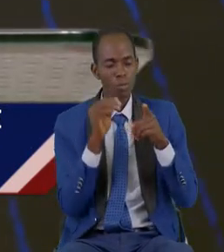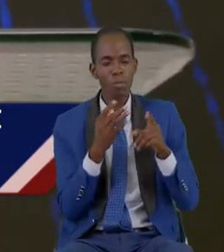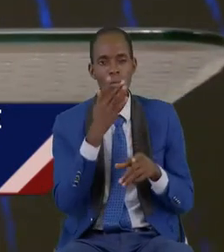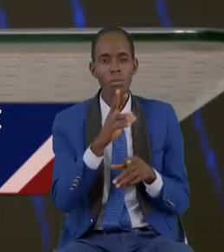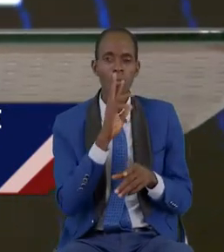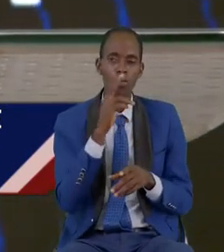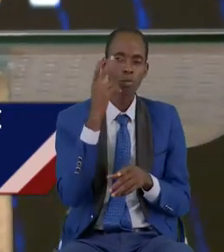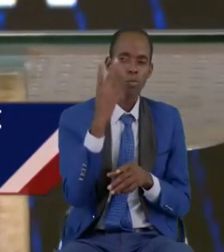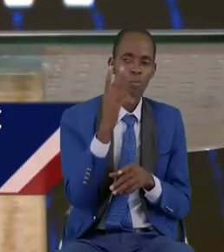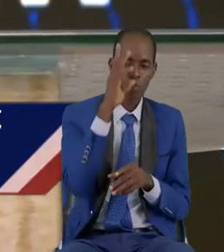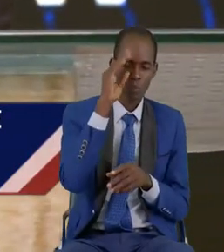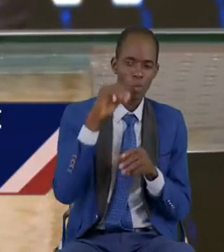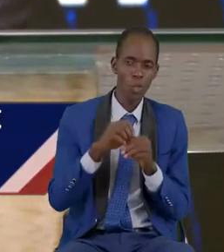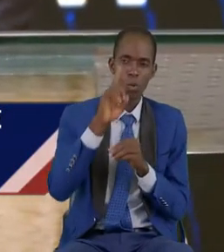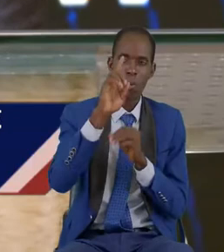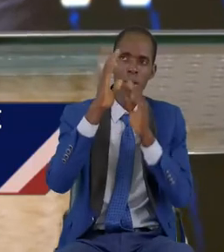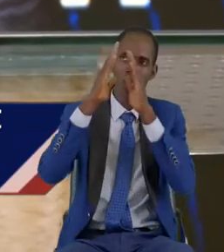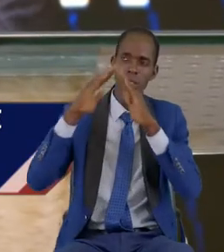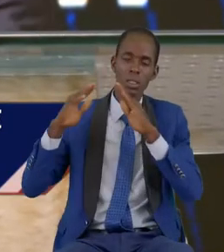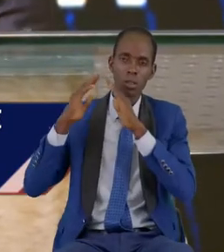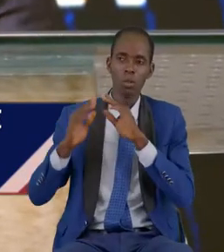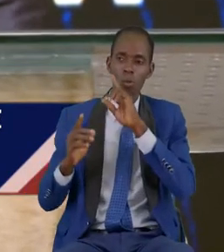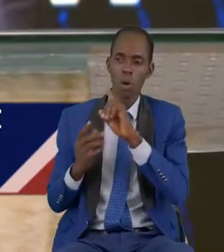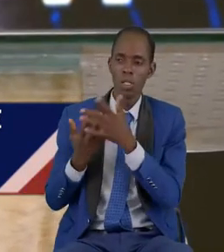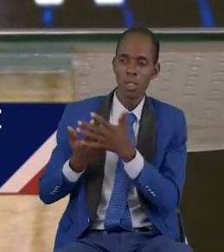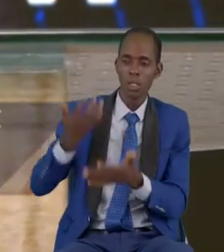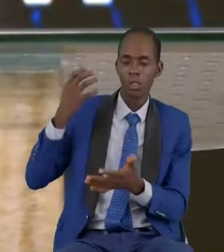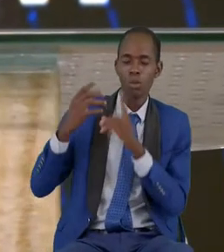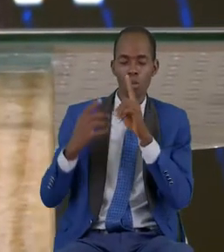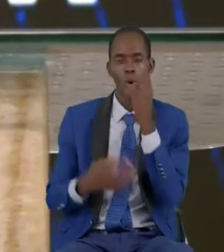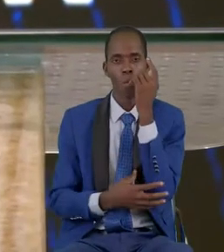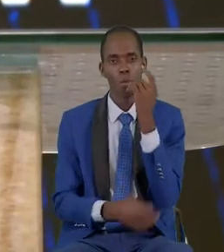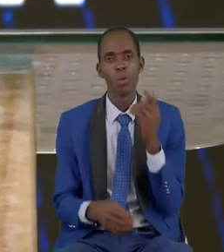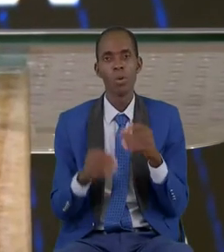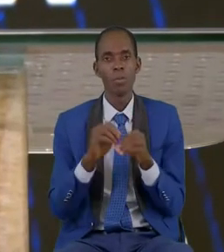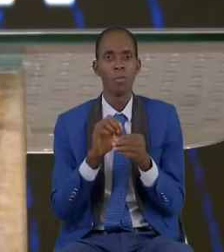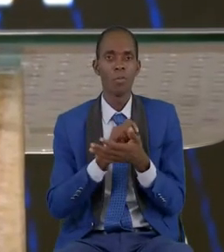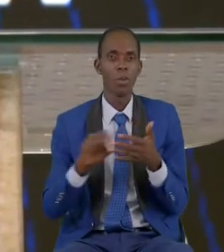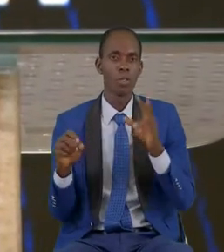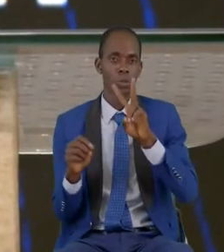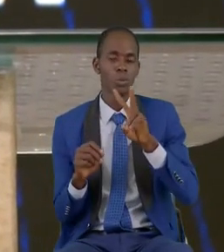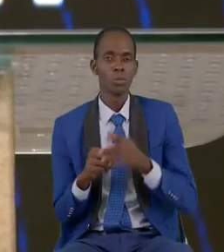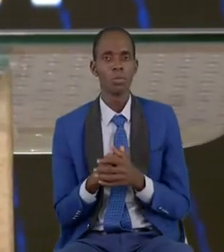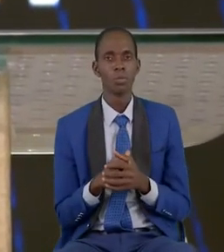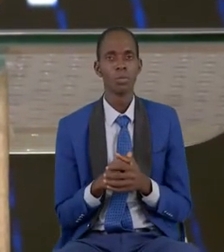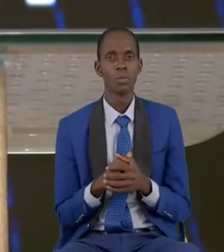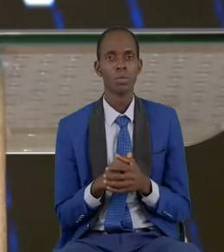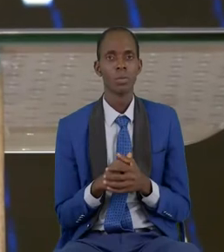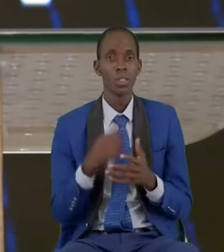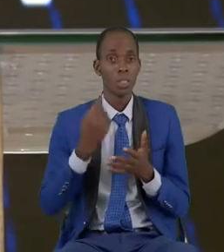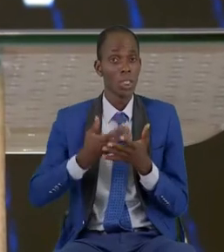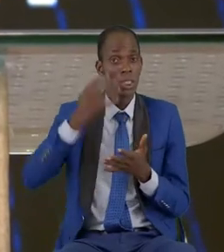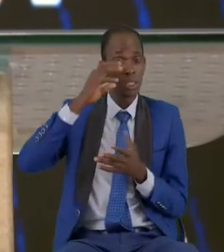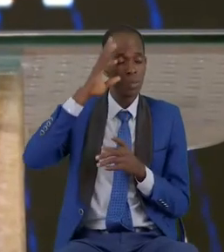one city, the one rich and the other poor. Verse 2. In verse 2, the rich man